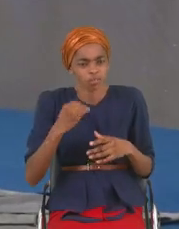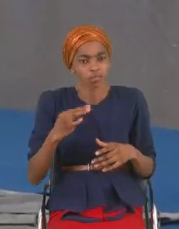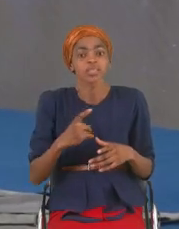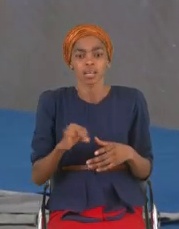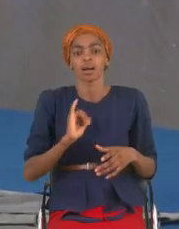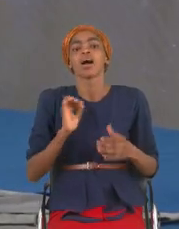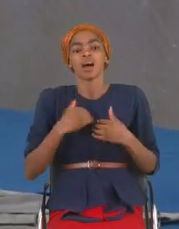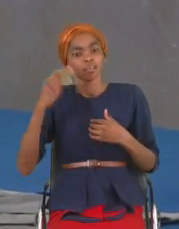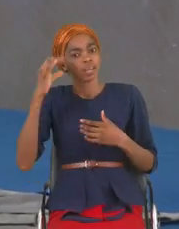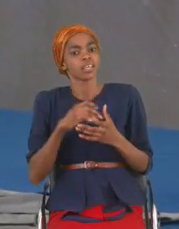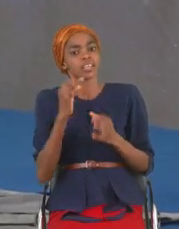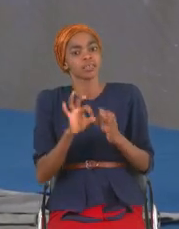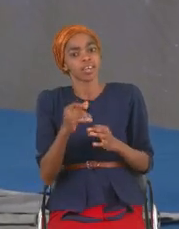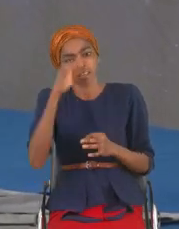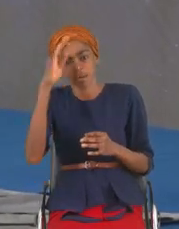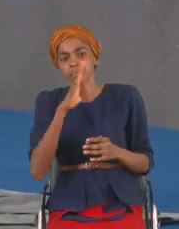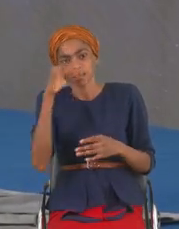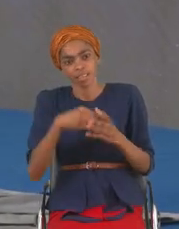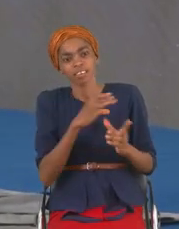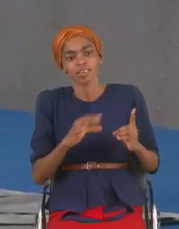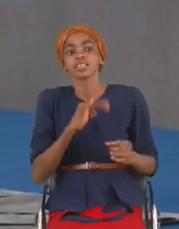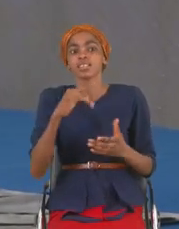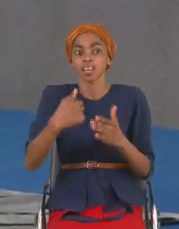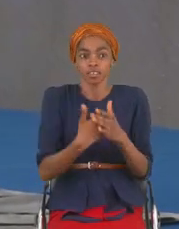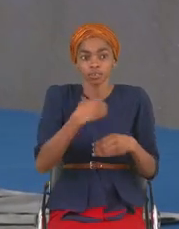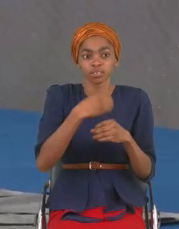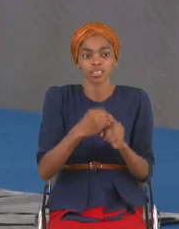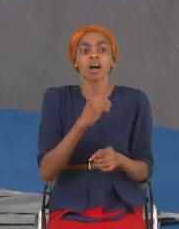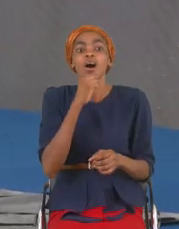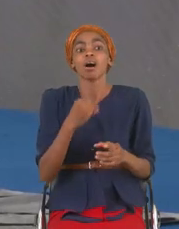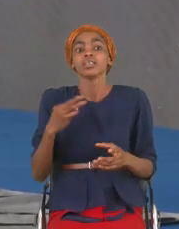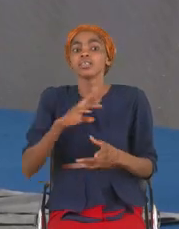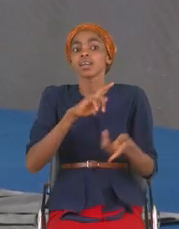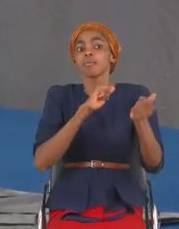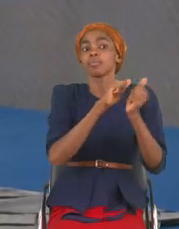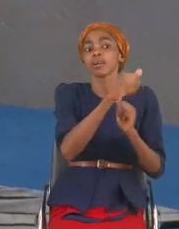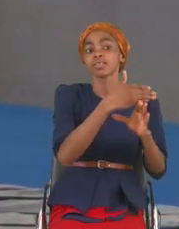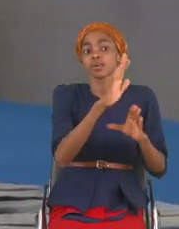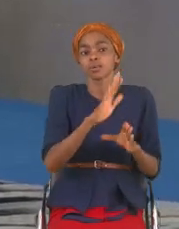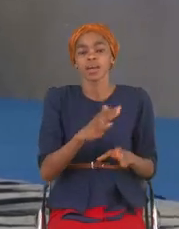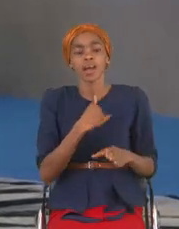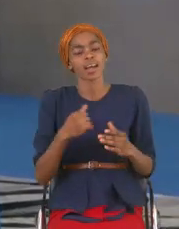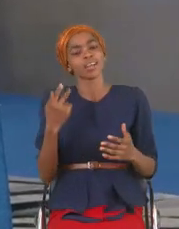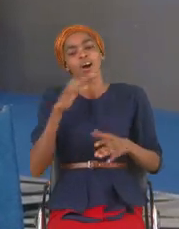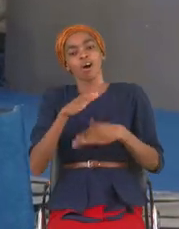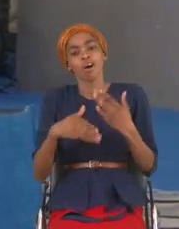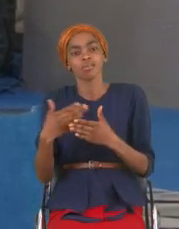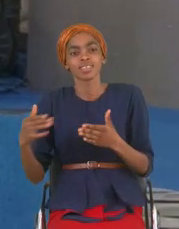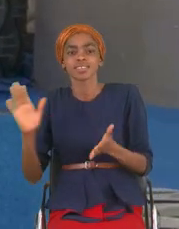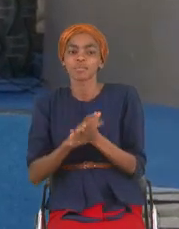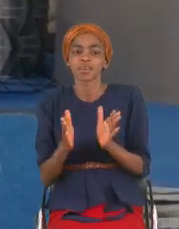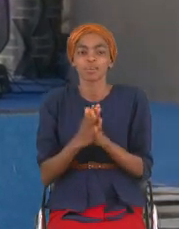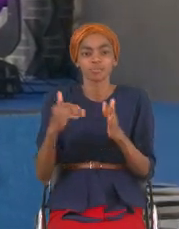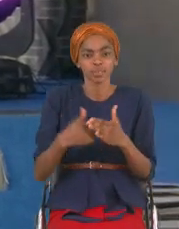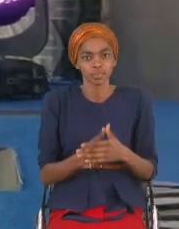in Christ, is a new creature, old things are passed away, and behold, all things have become new.